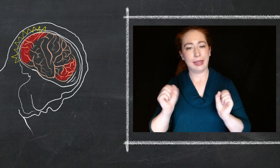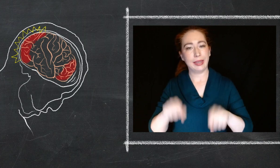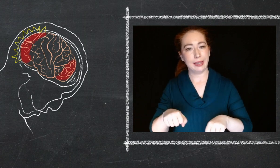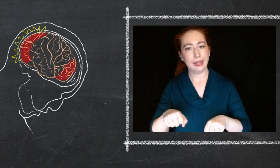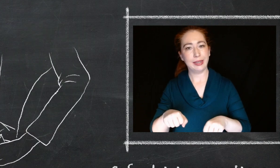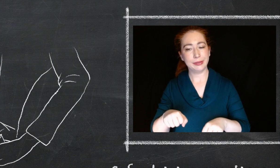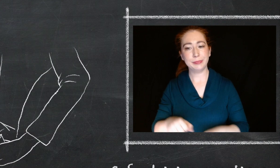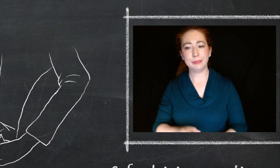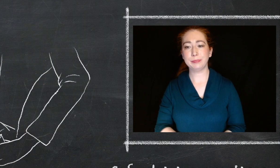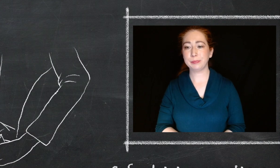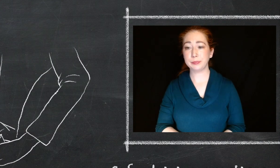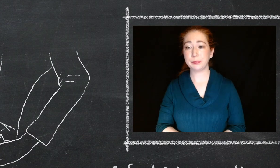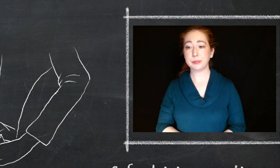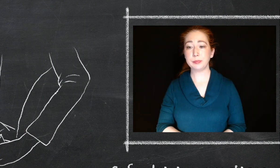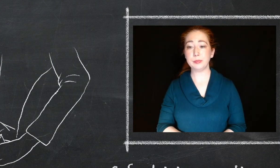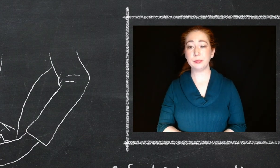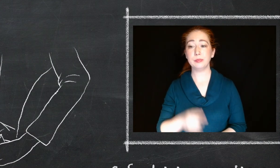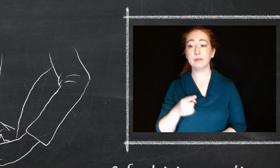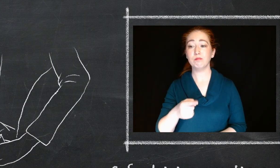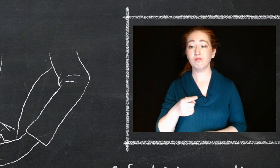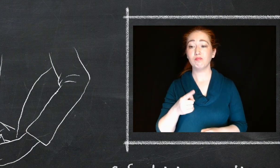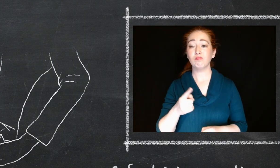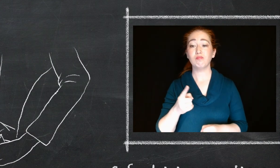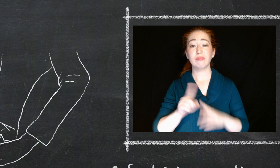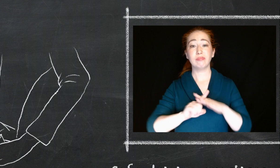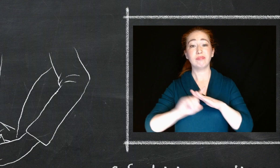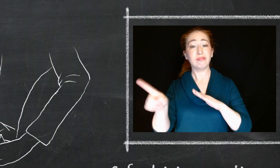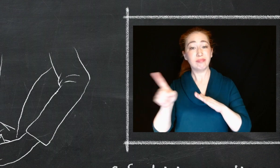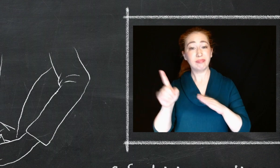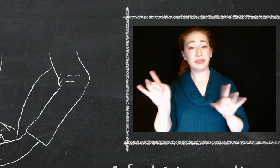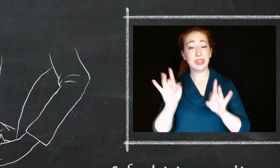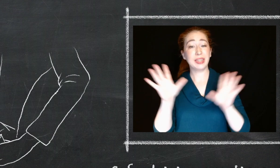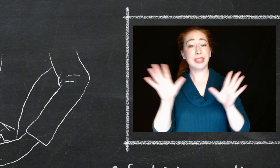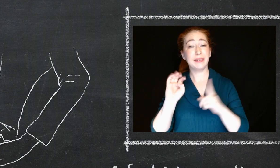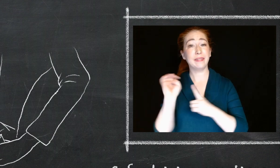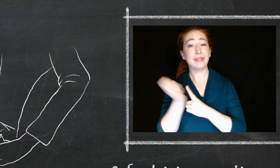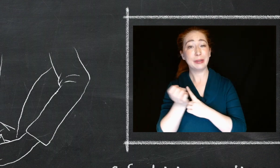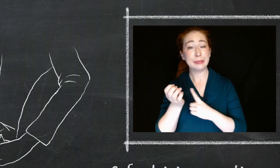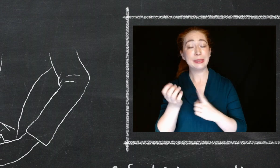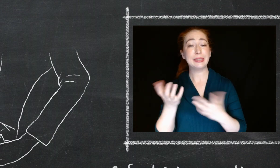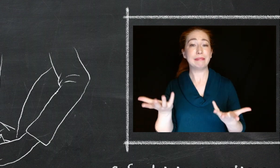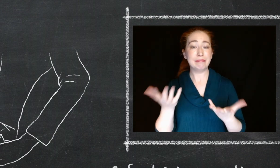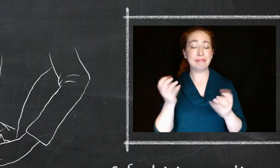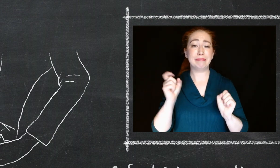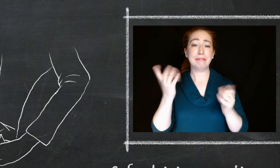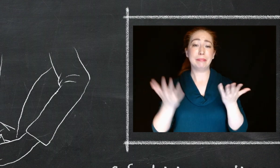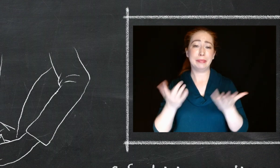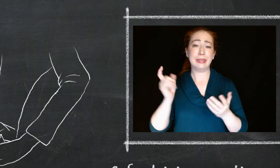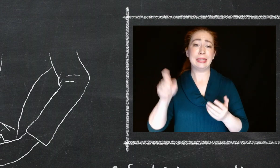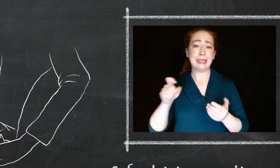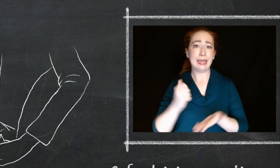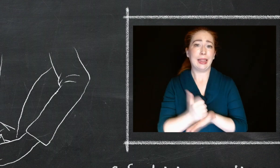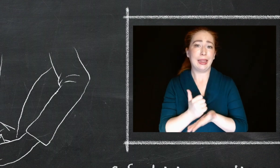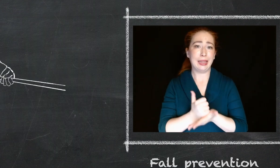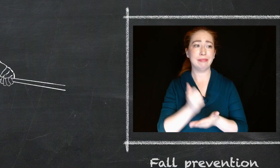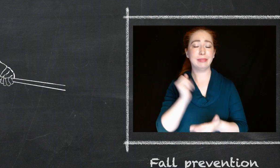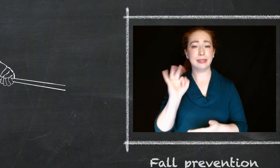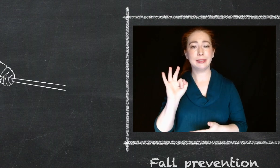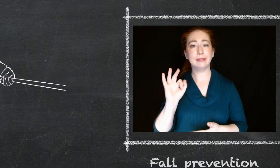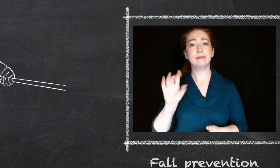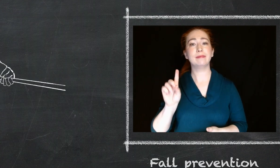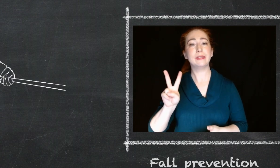of the skull. Reduce your risk with safe driving practices and reduction of risk-taking